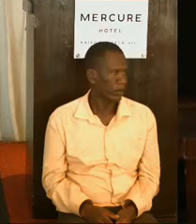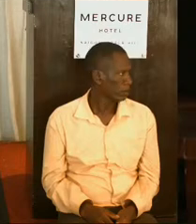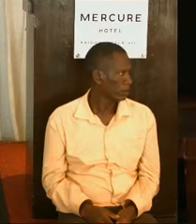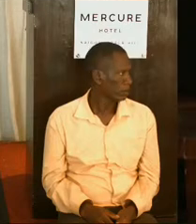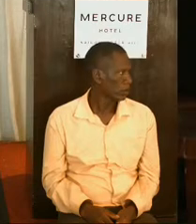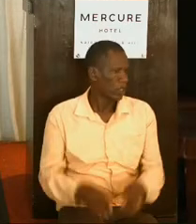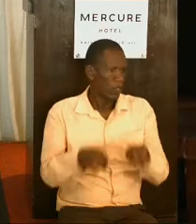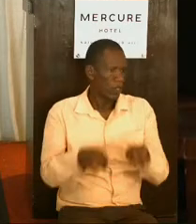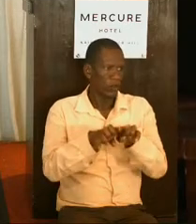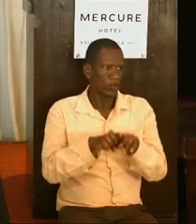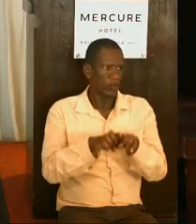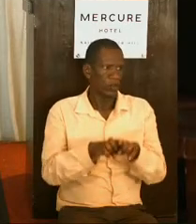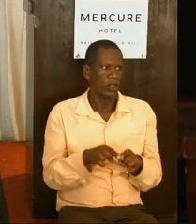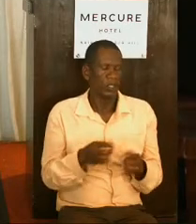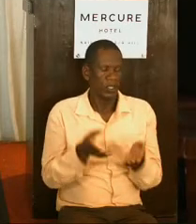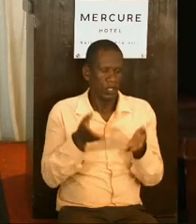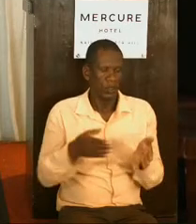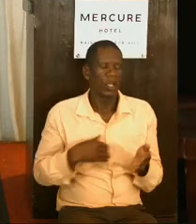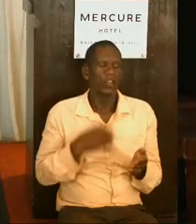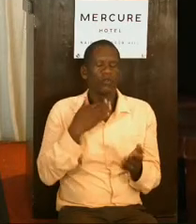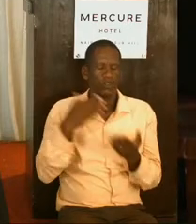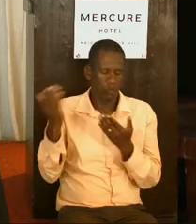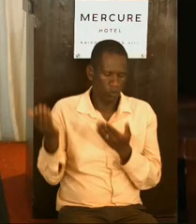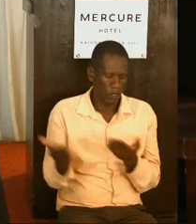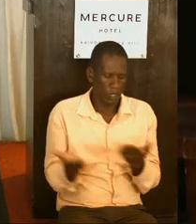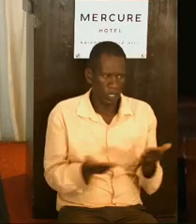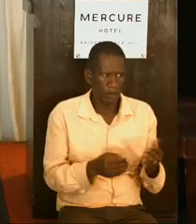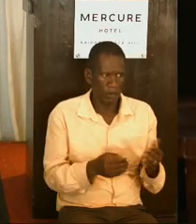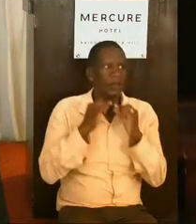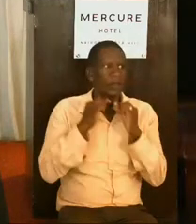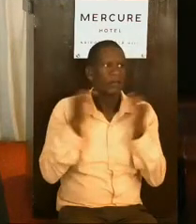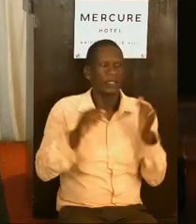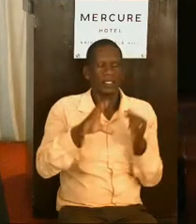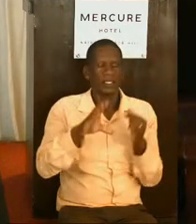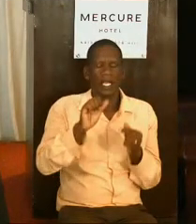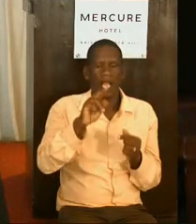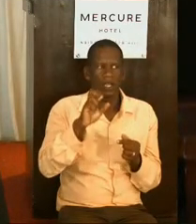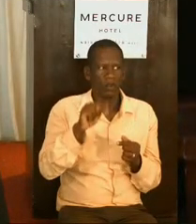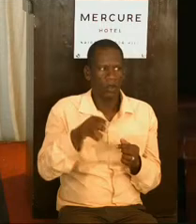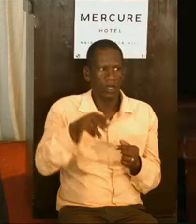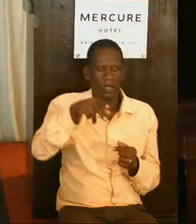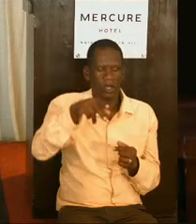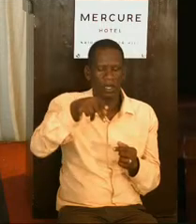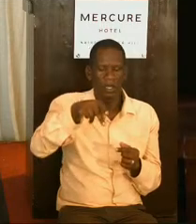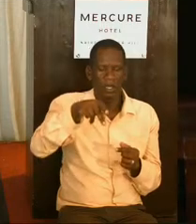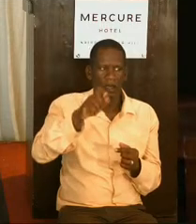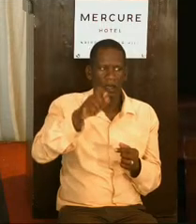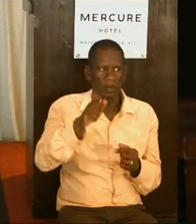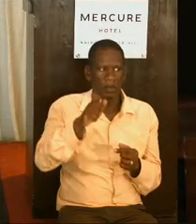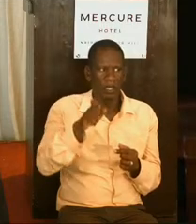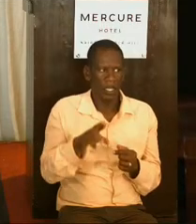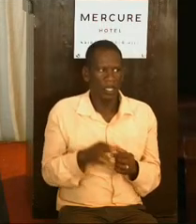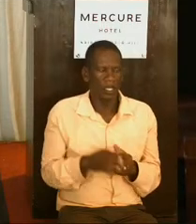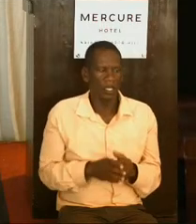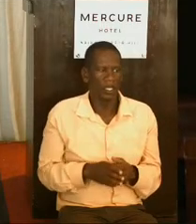and also I would now want to call Reverend Cannon Peter adolwa